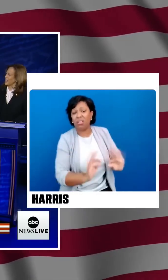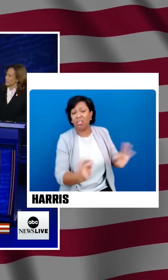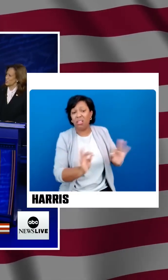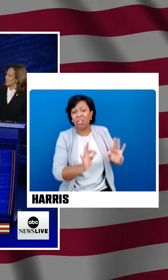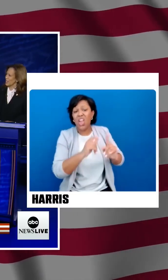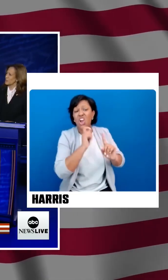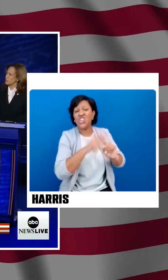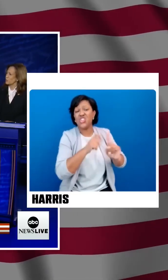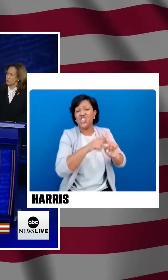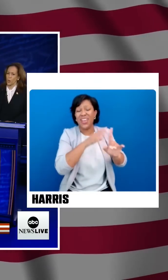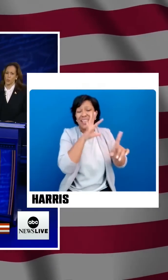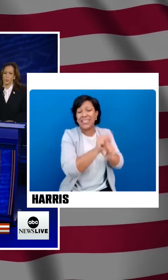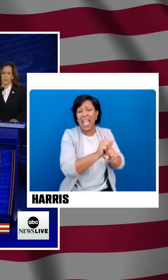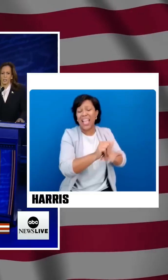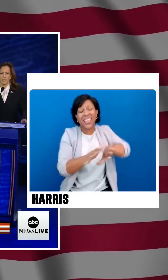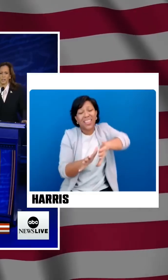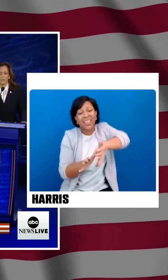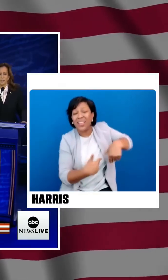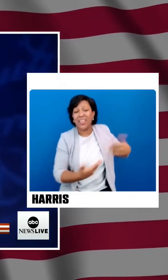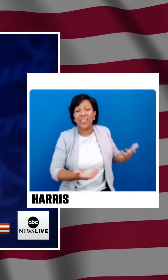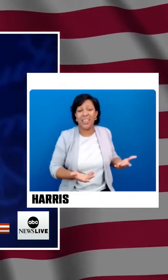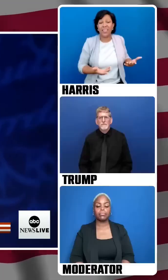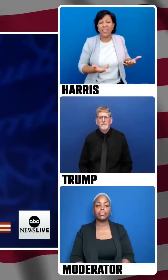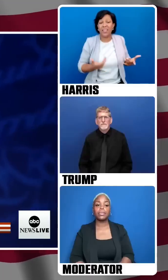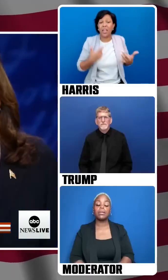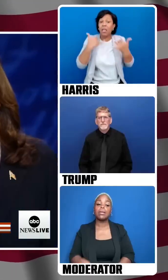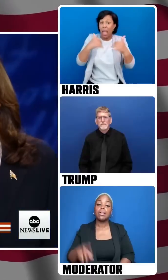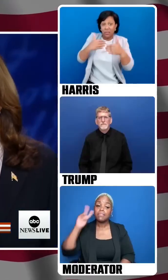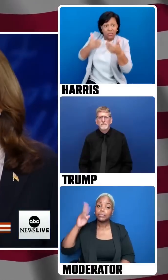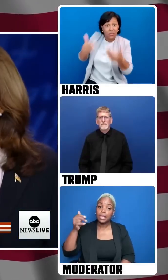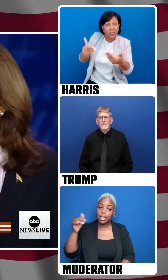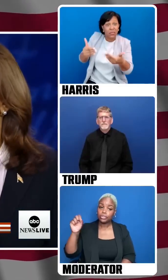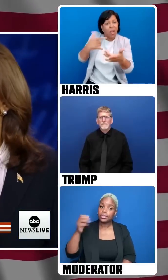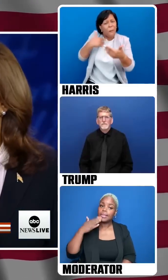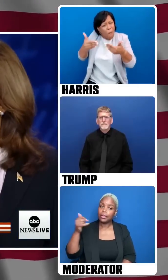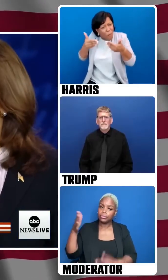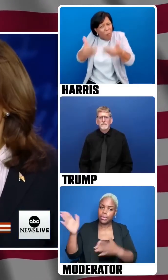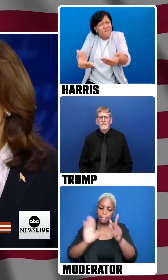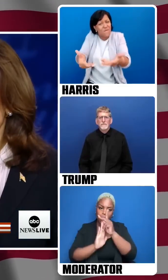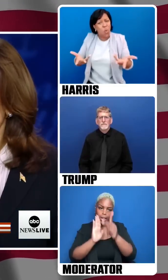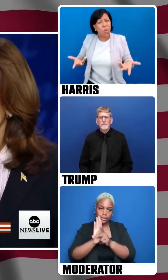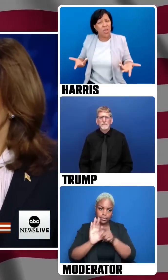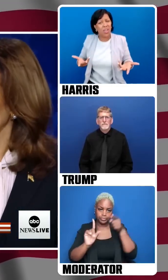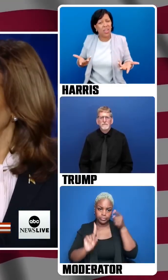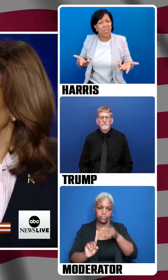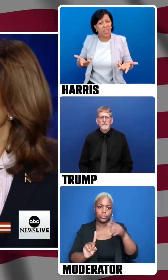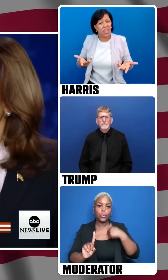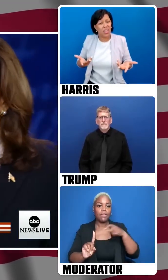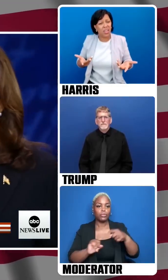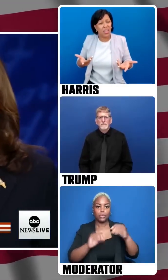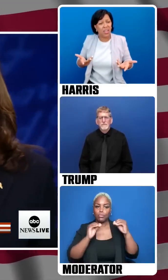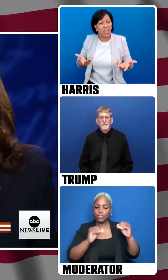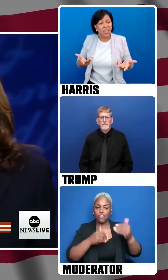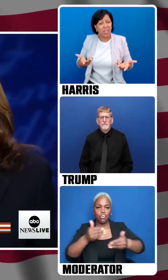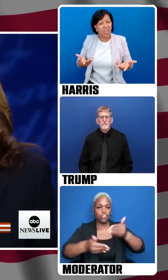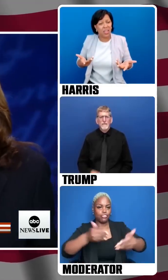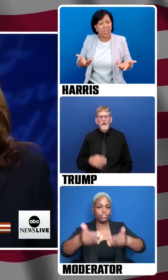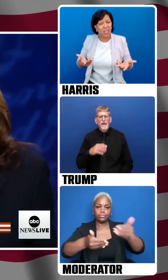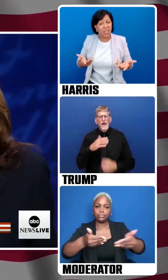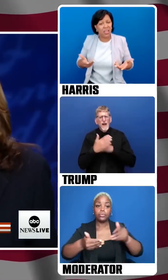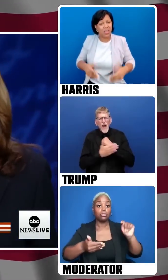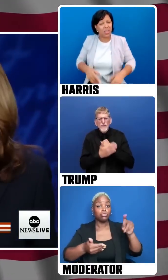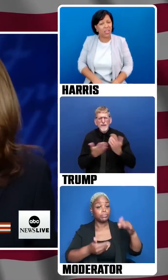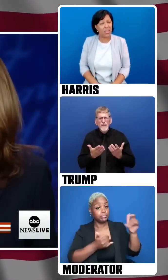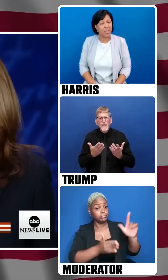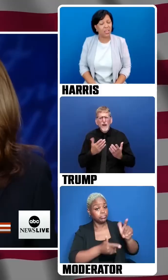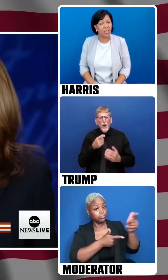the page Vice President and move Harris, forward. thank you. Let's turn to policy. President Let's Trump, turn back we to have policy. to move on. President Trump. Let's turn to policy, She please. has a plan